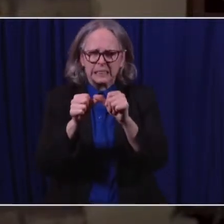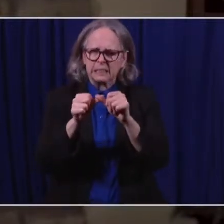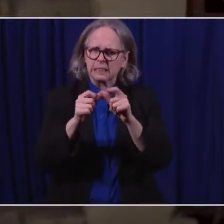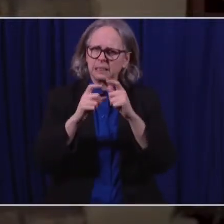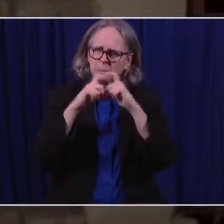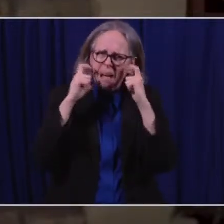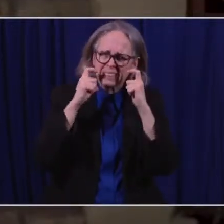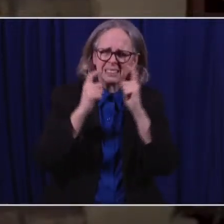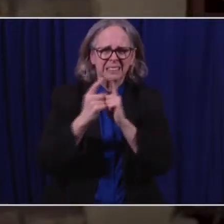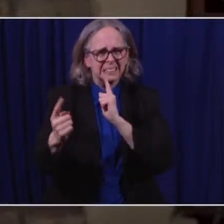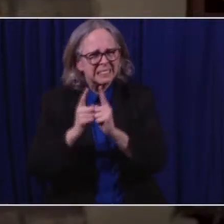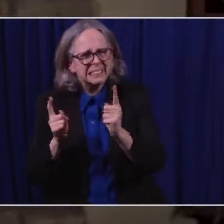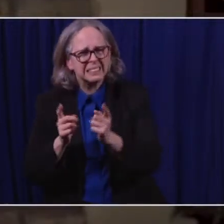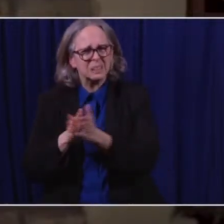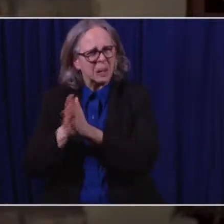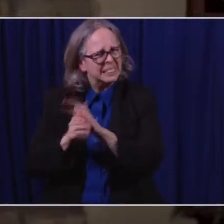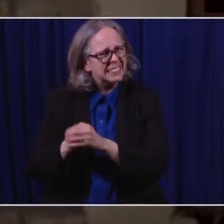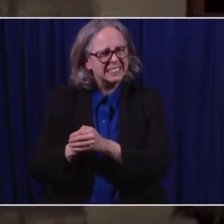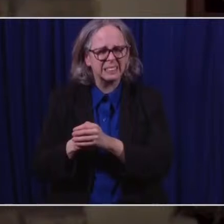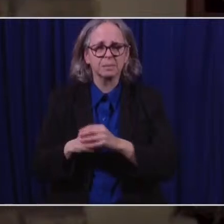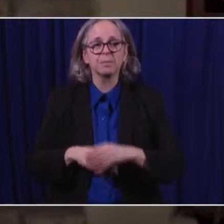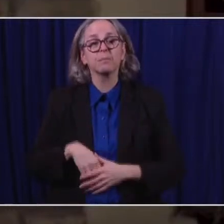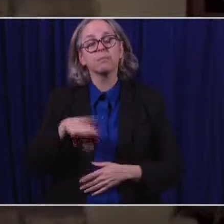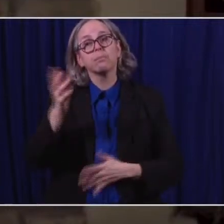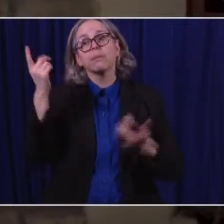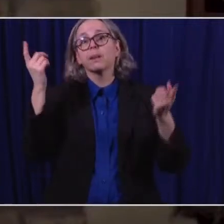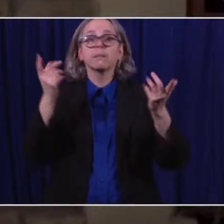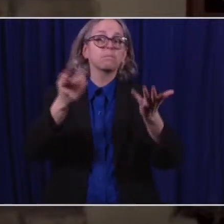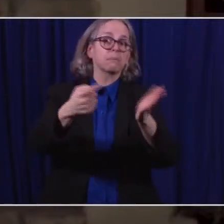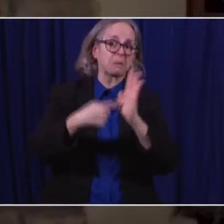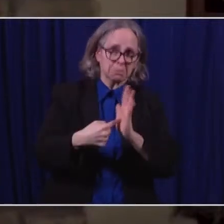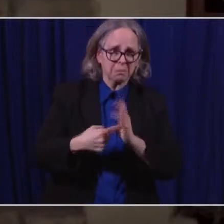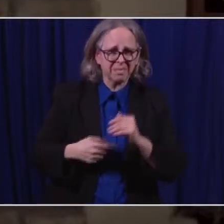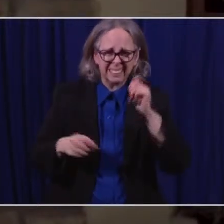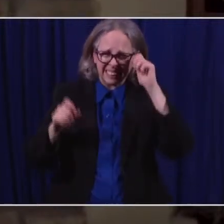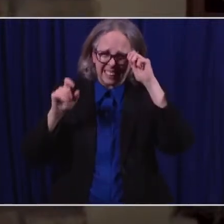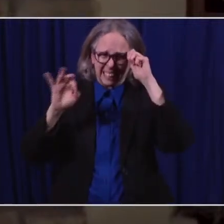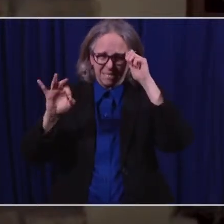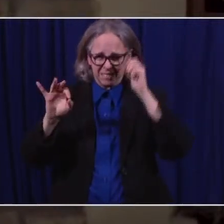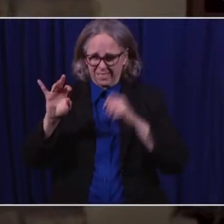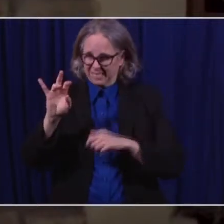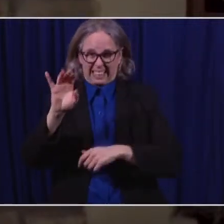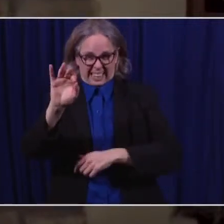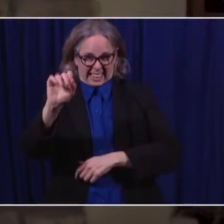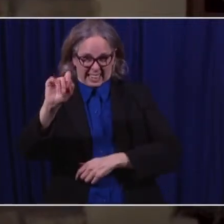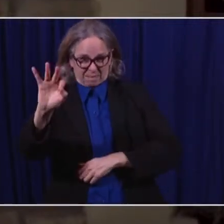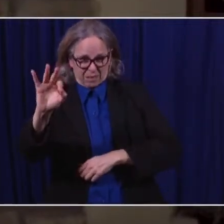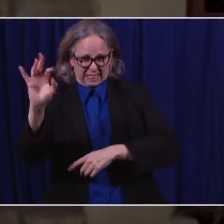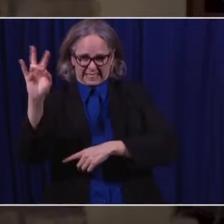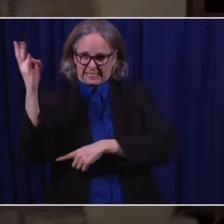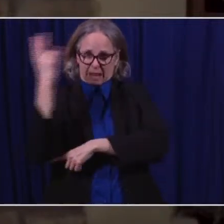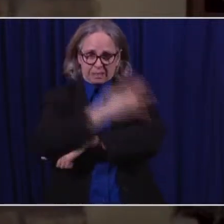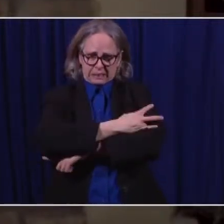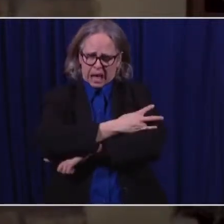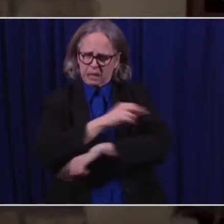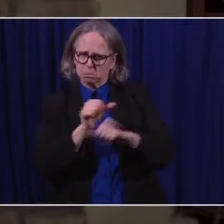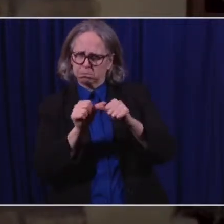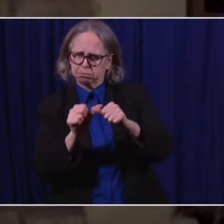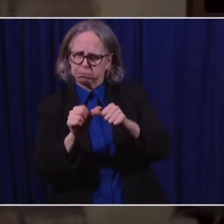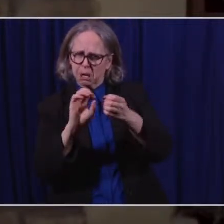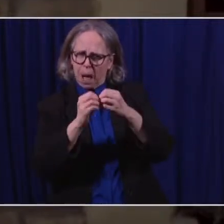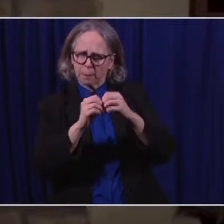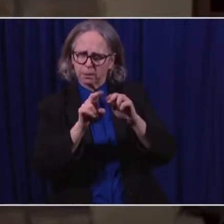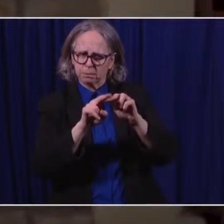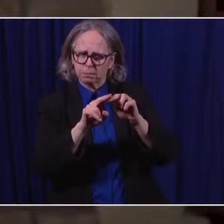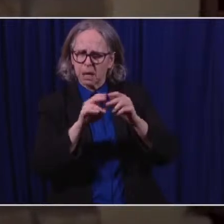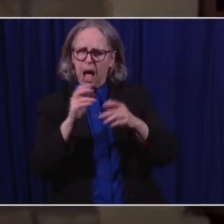If we have 7 straight days where our hospitalization number from COVID is below 3,500, as you